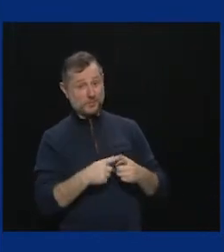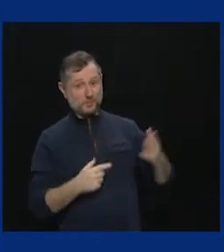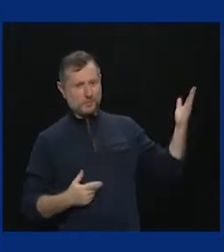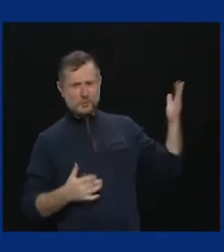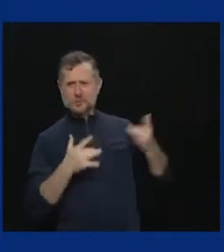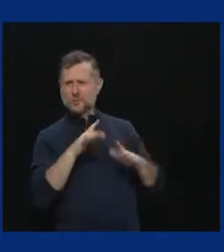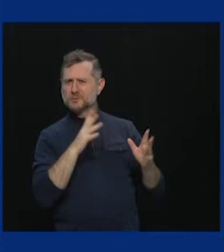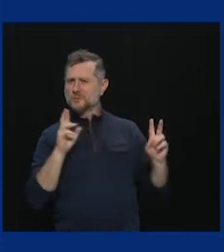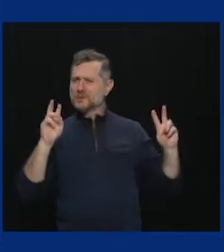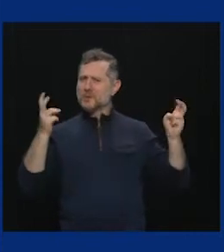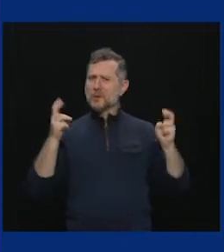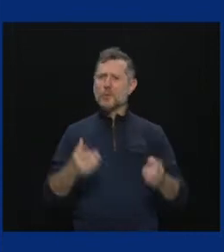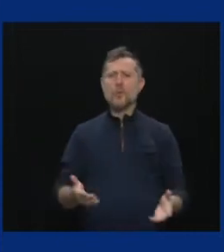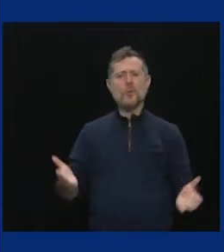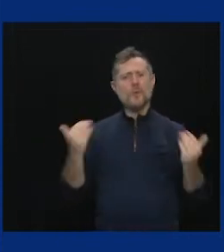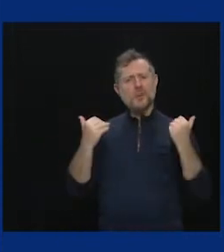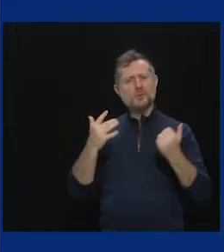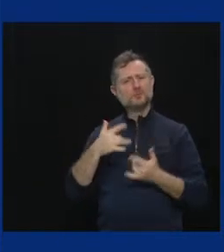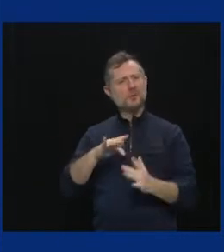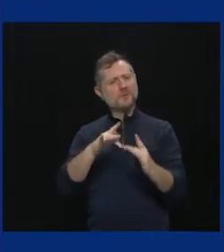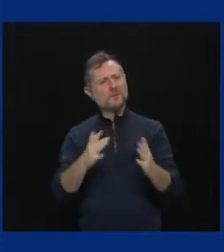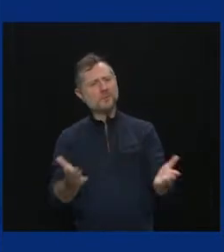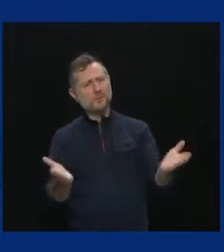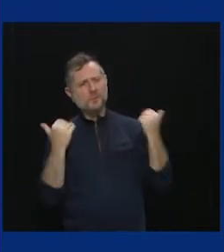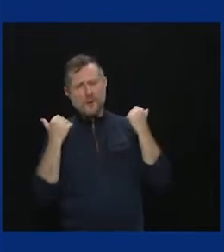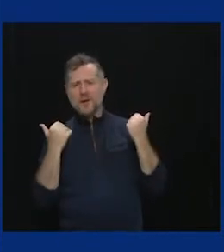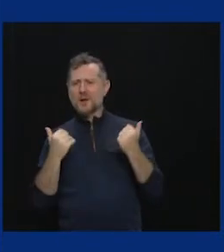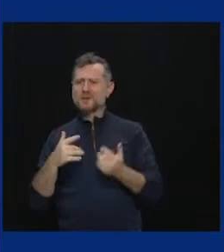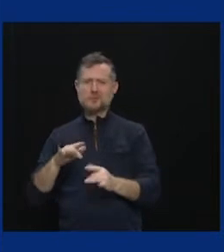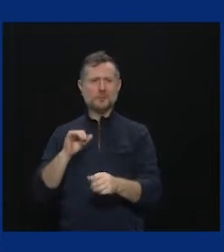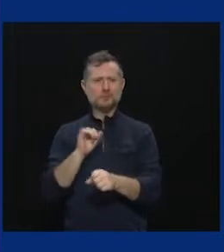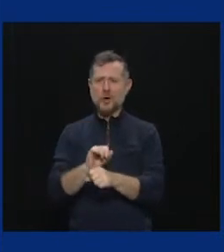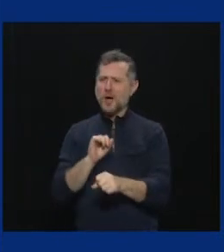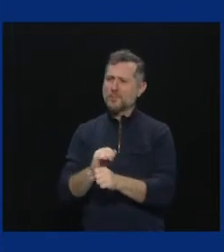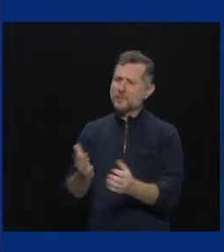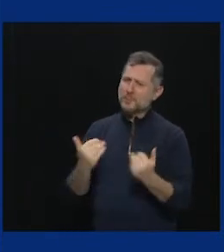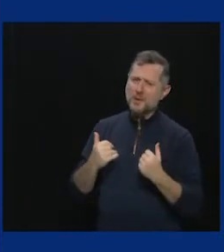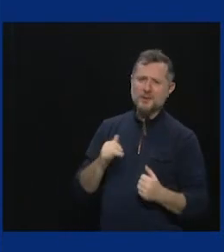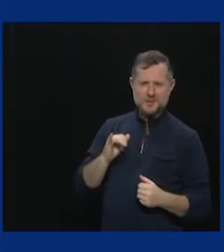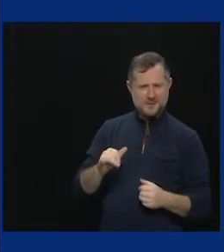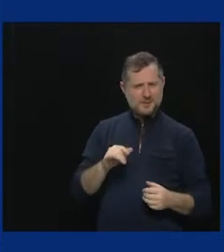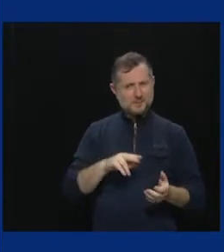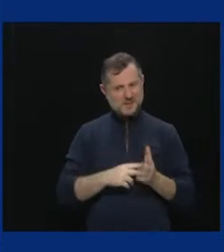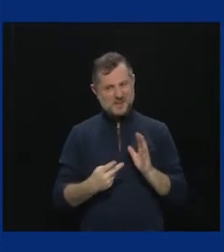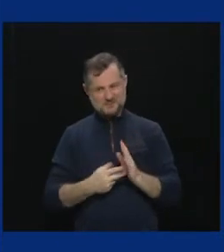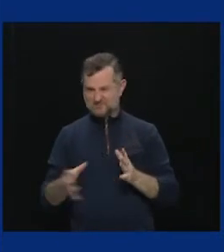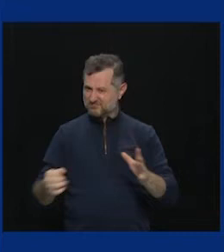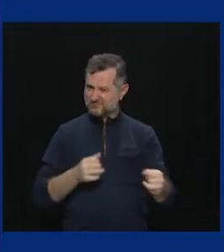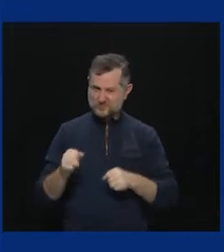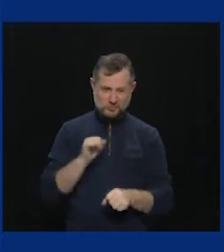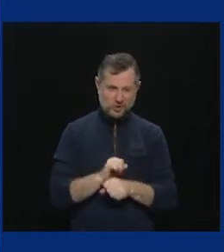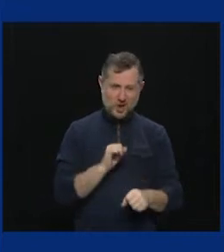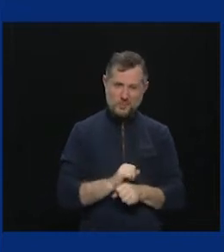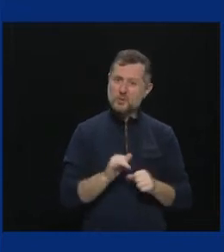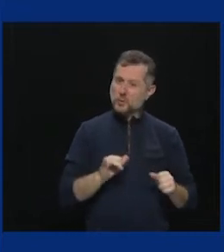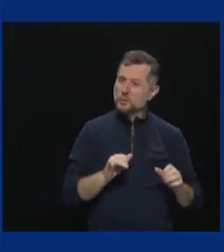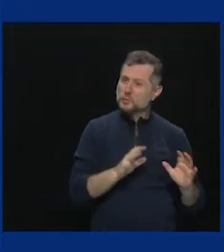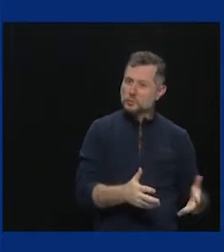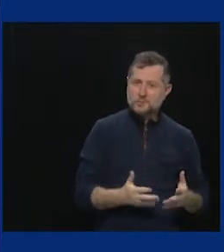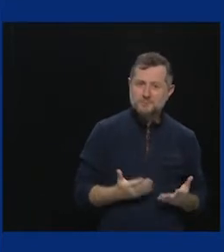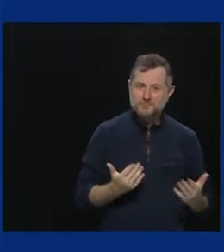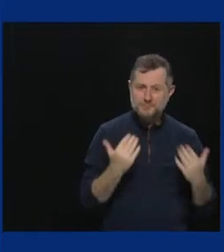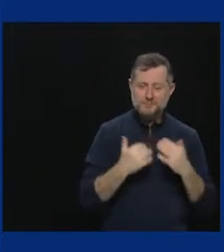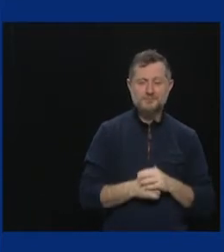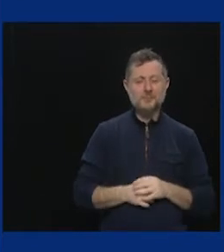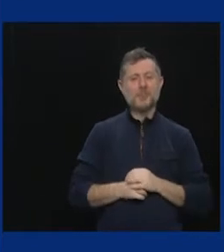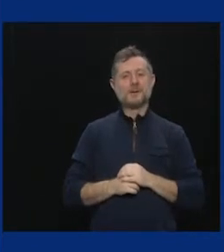back tourism, bring back jobs. Then we bring back jobs, we bring back the workers in those jobs. But I also... Today is a